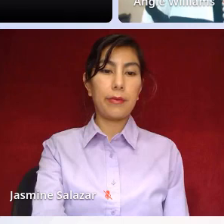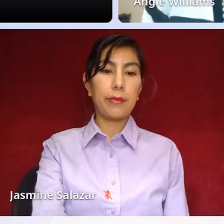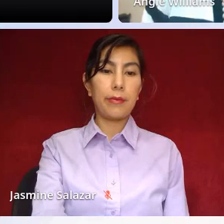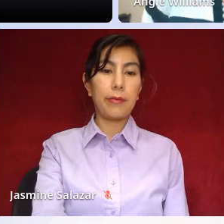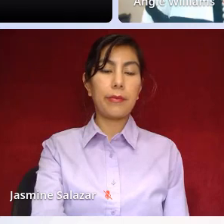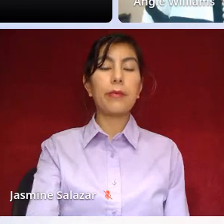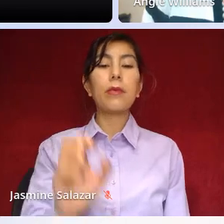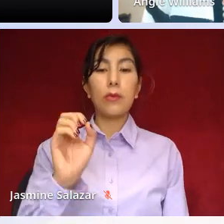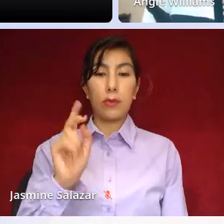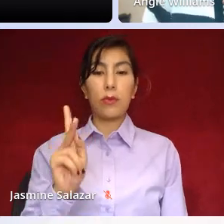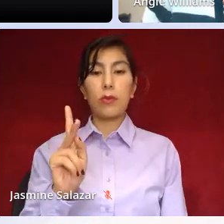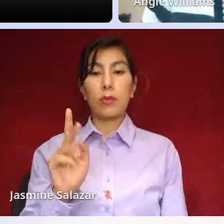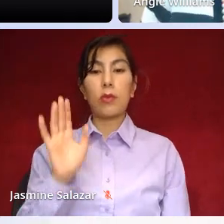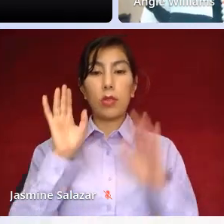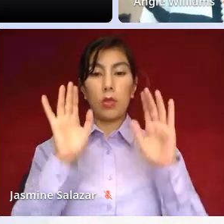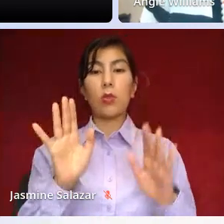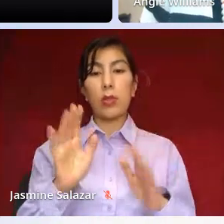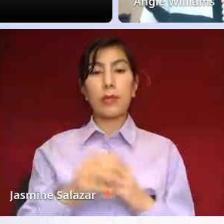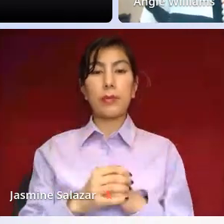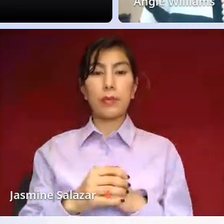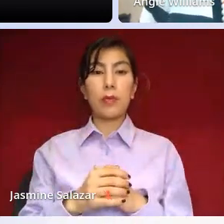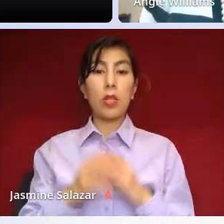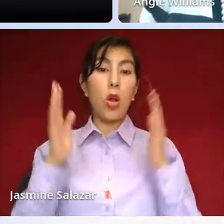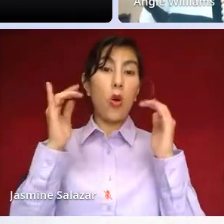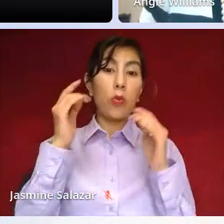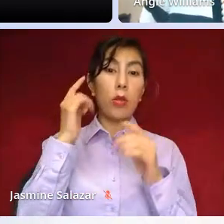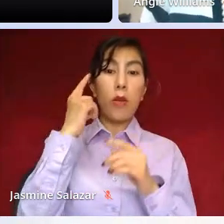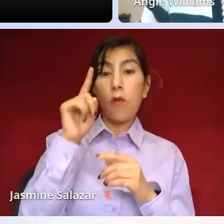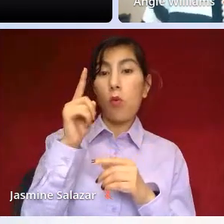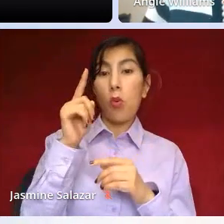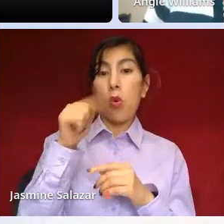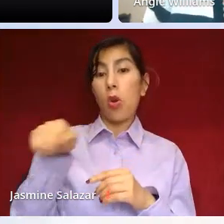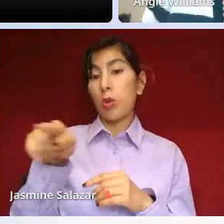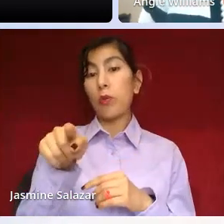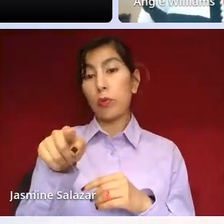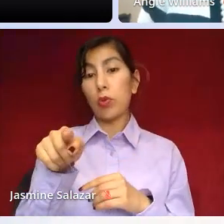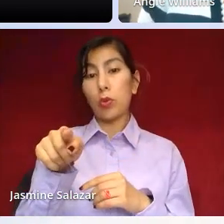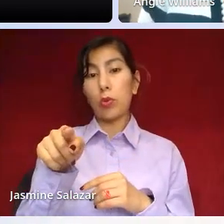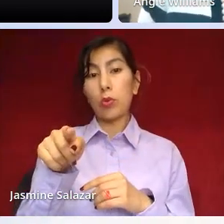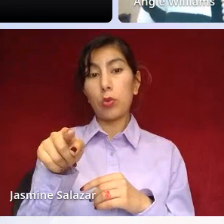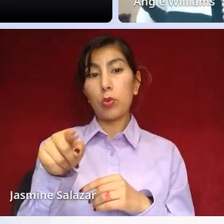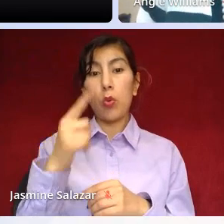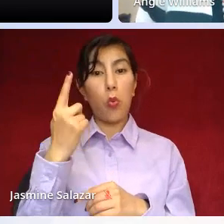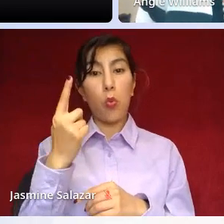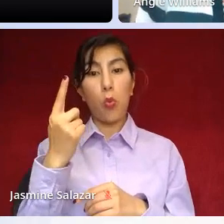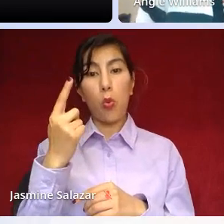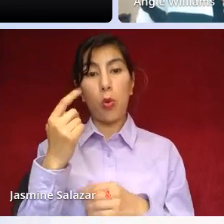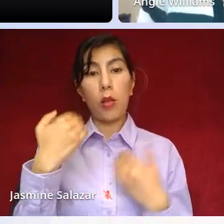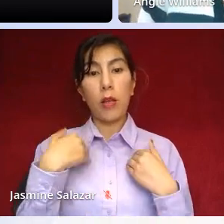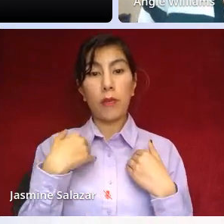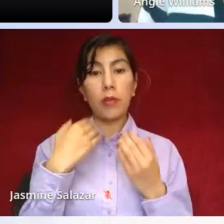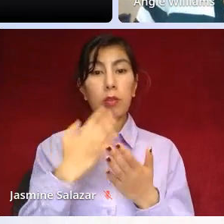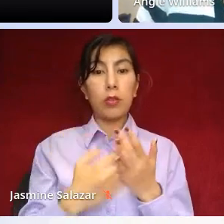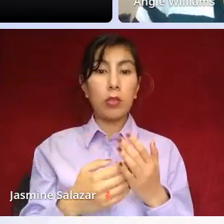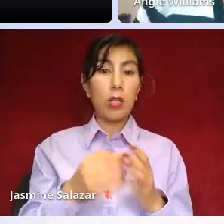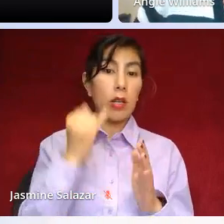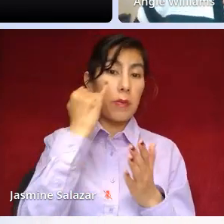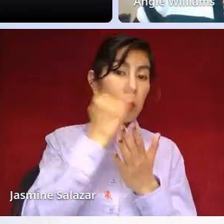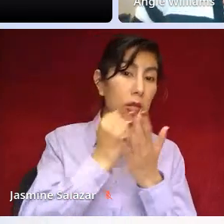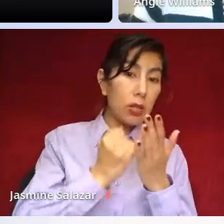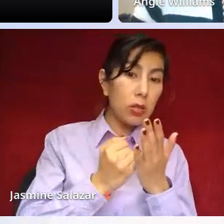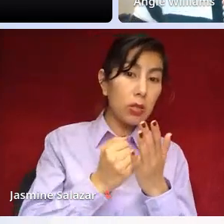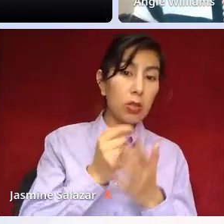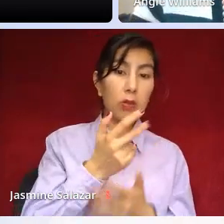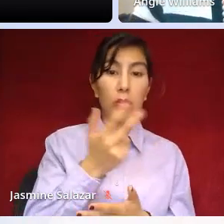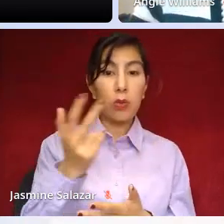Okay, great. Well, hopefully for all of you, one, just having some illustrations of the three of you is